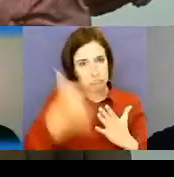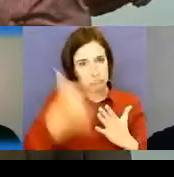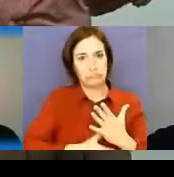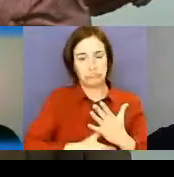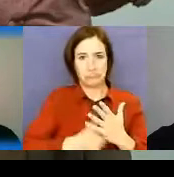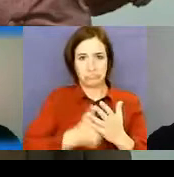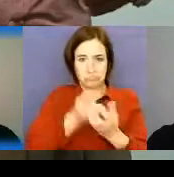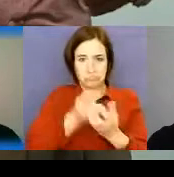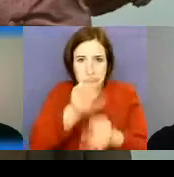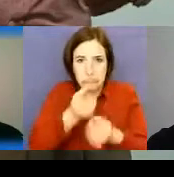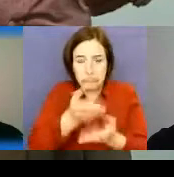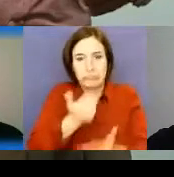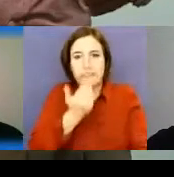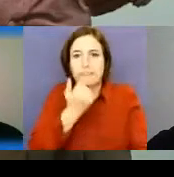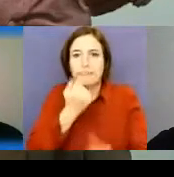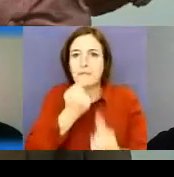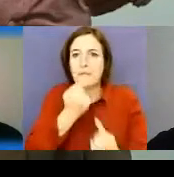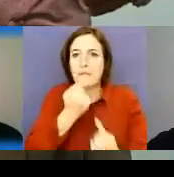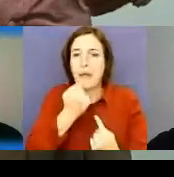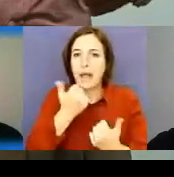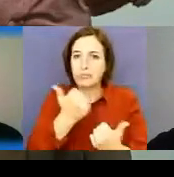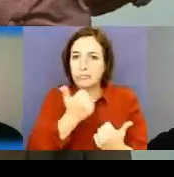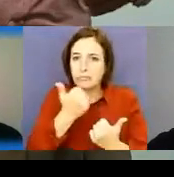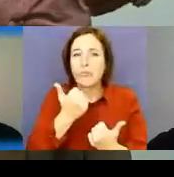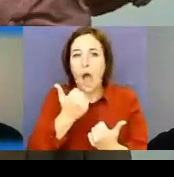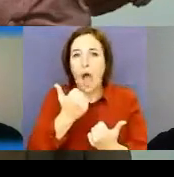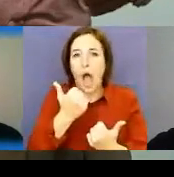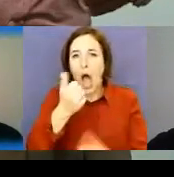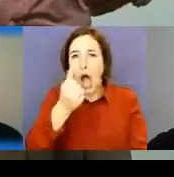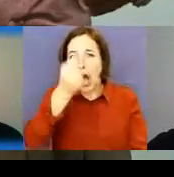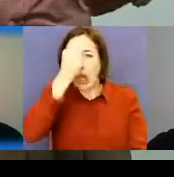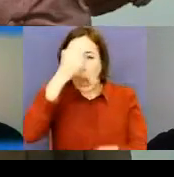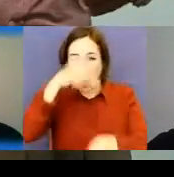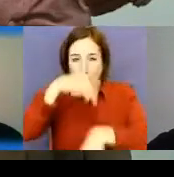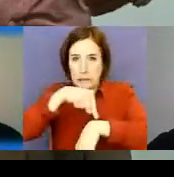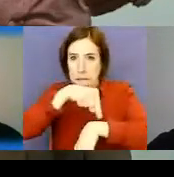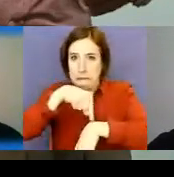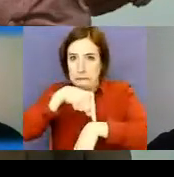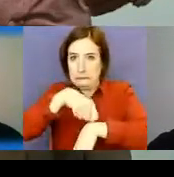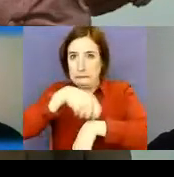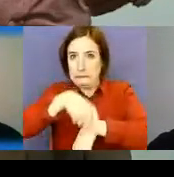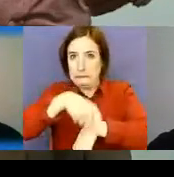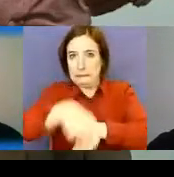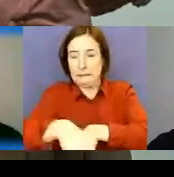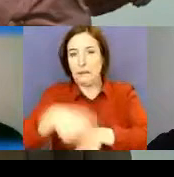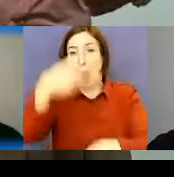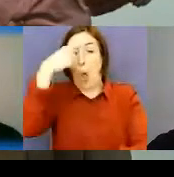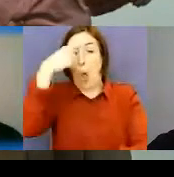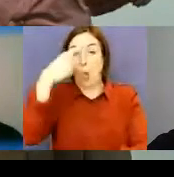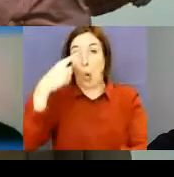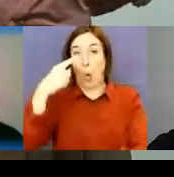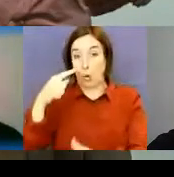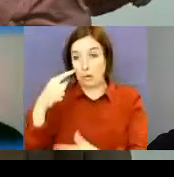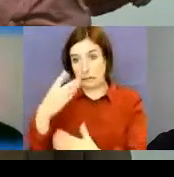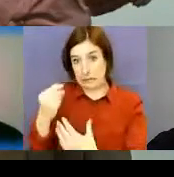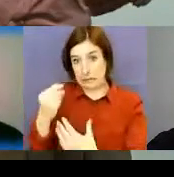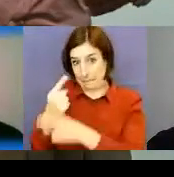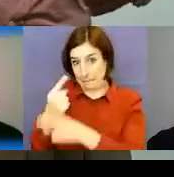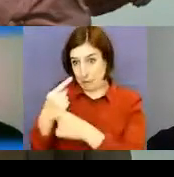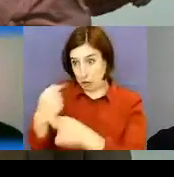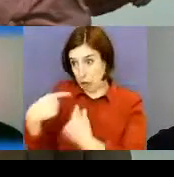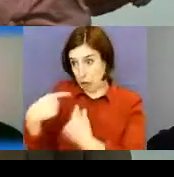have some thoughts, but I'm conscious of the time, so I just thought I would do maybe some quick fire questions that have appeared in